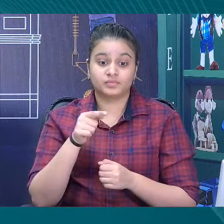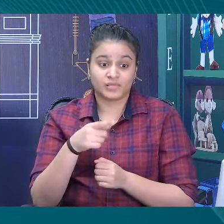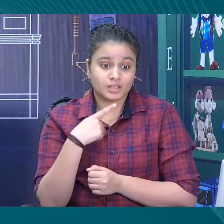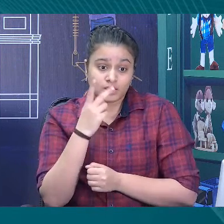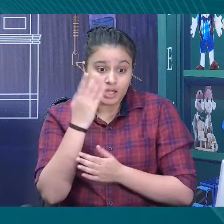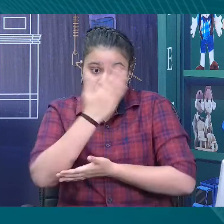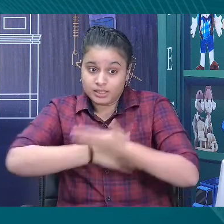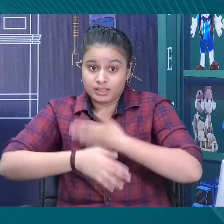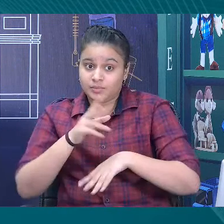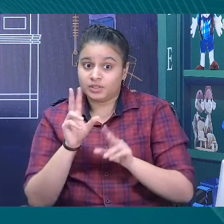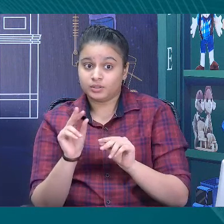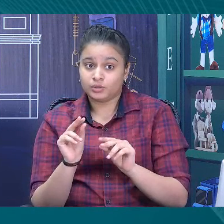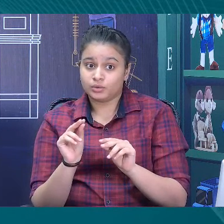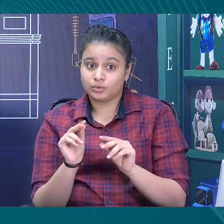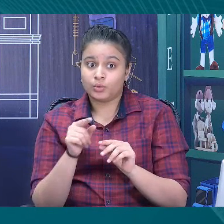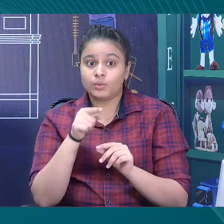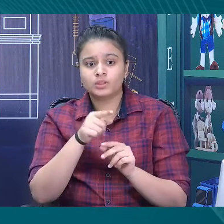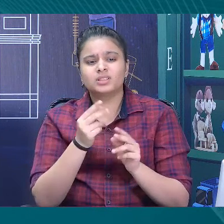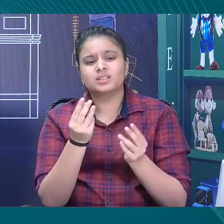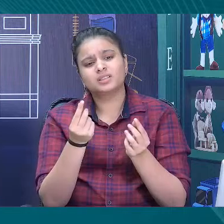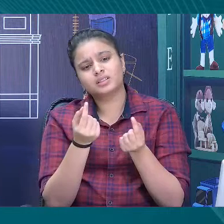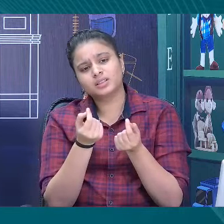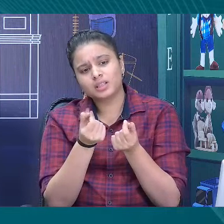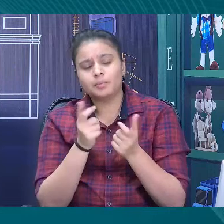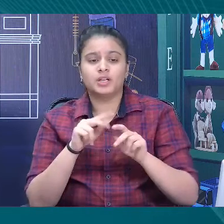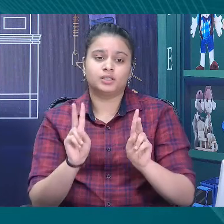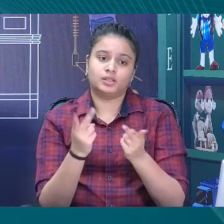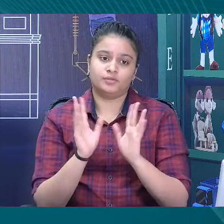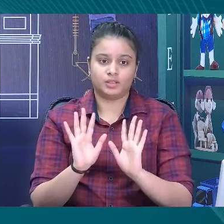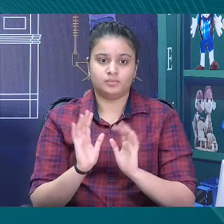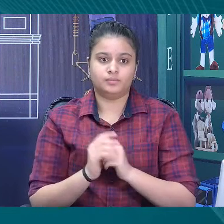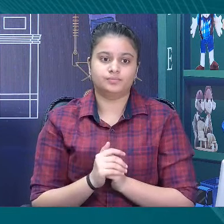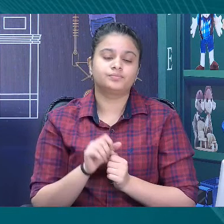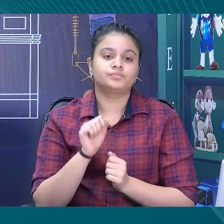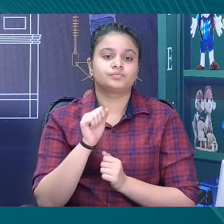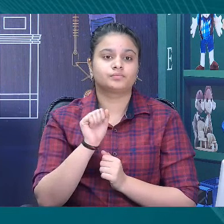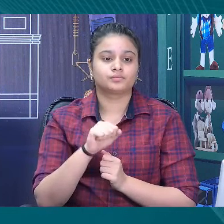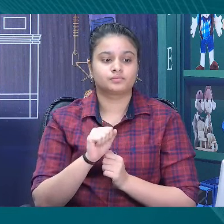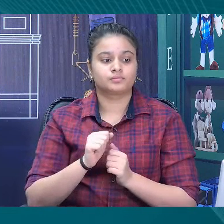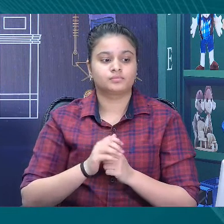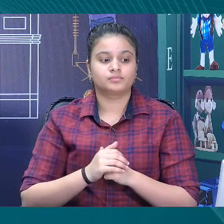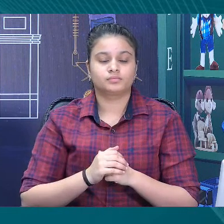you know, but a technodivergent. Right.